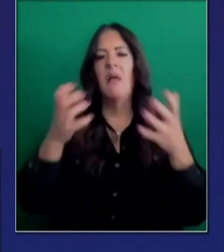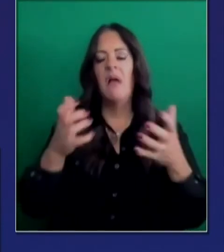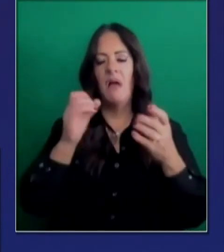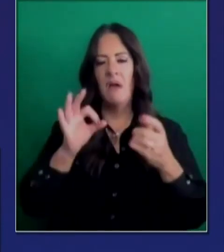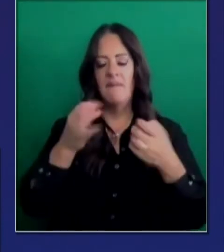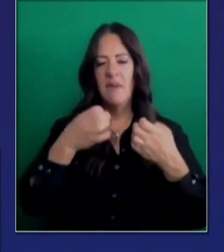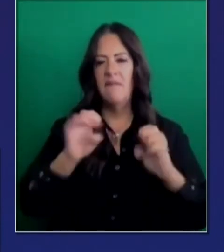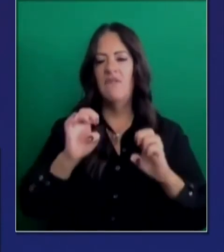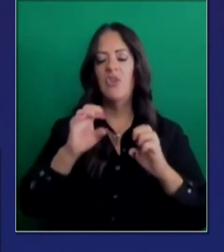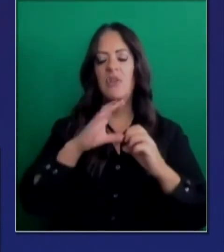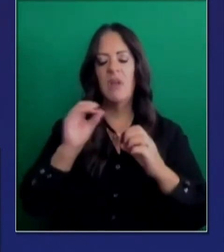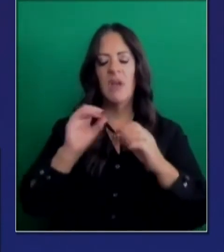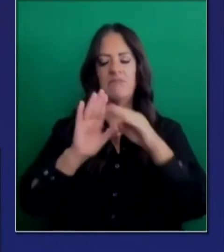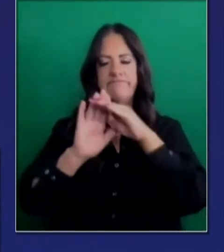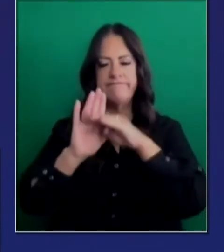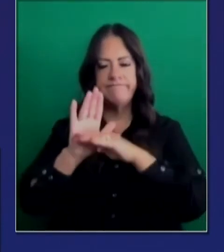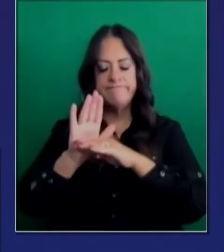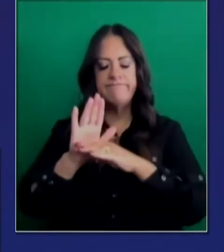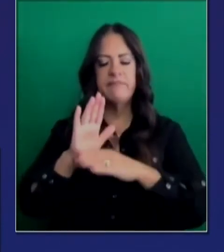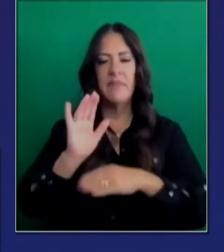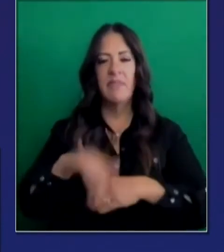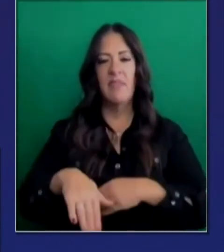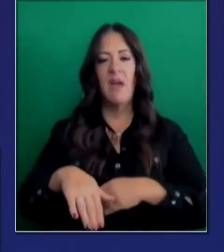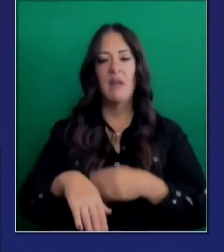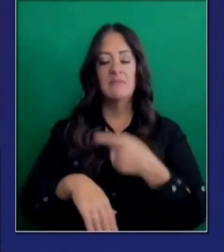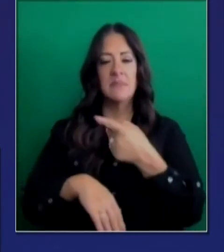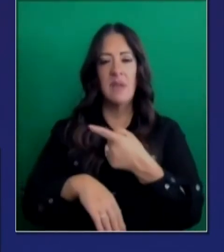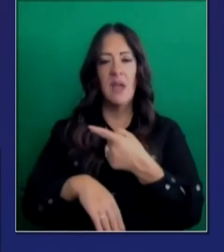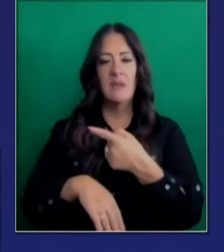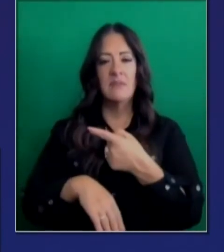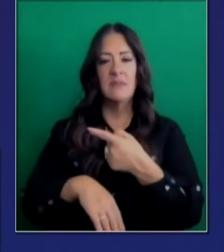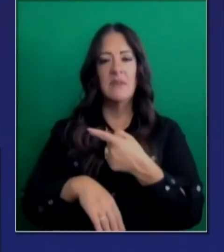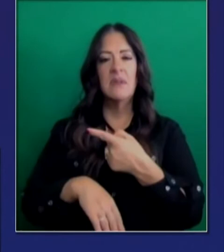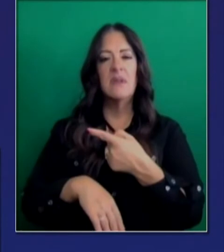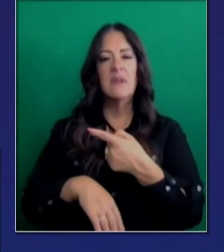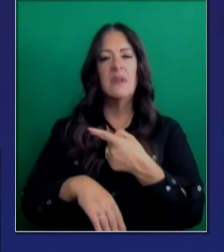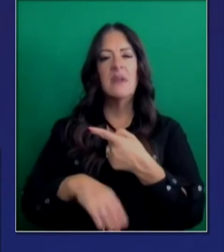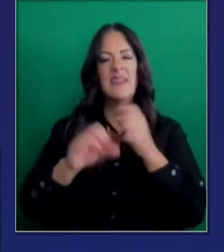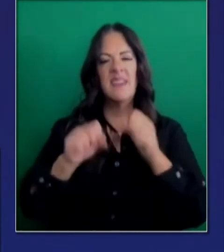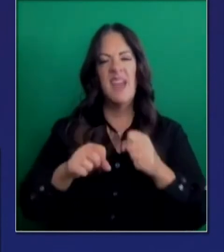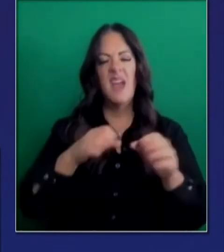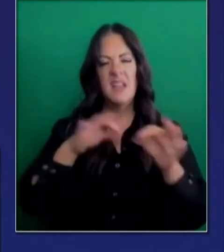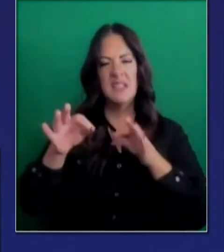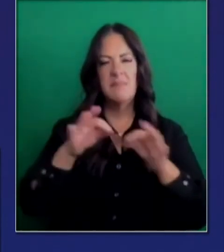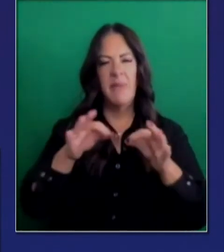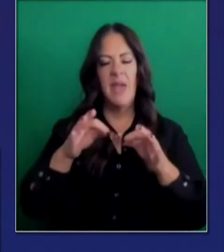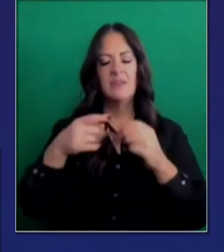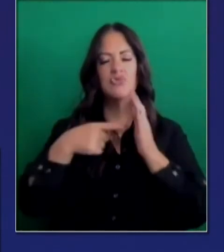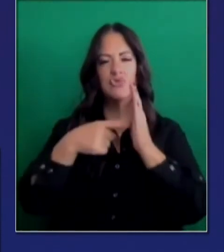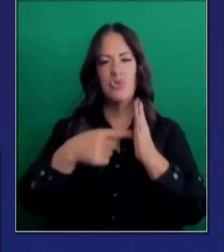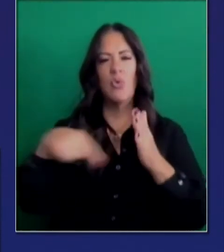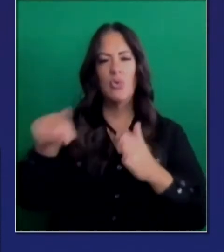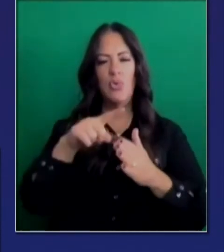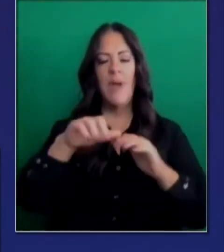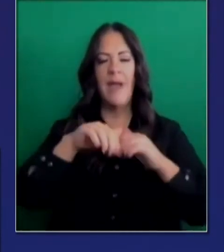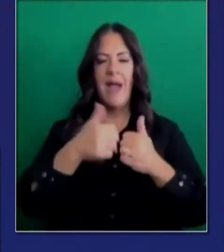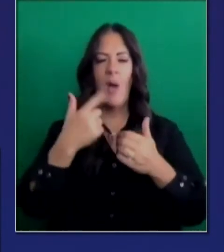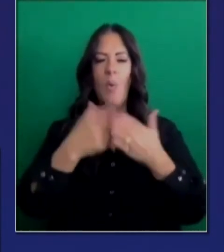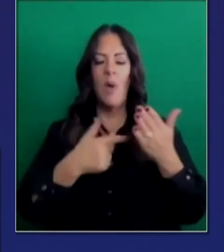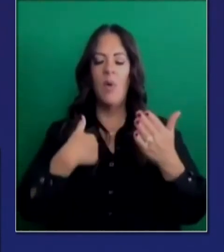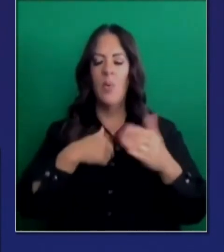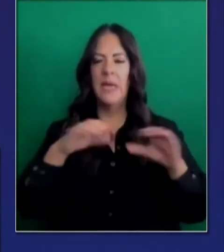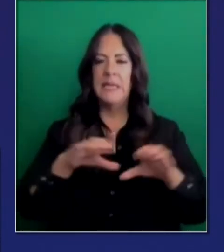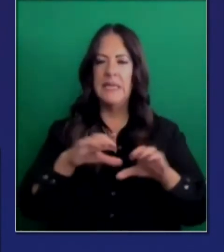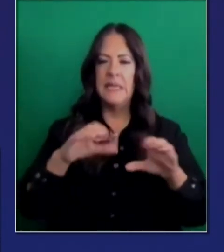this slide provides, but it gives you a sense of the urgency of focus in this area. And while things are materially better,